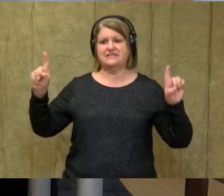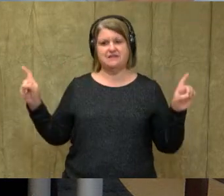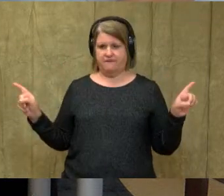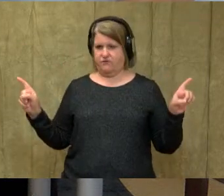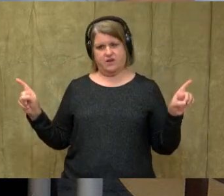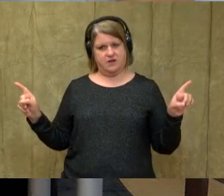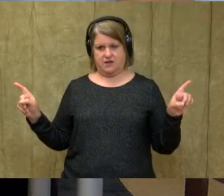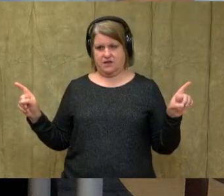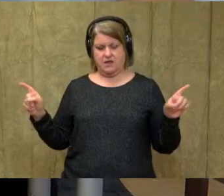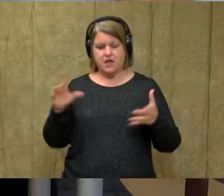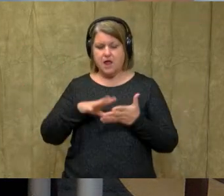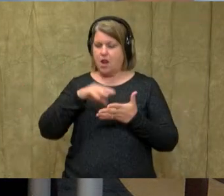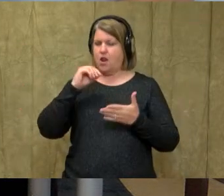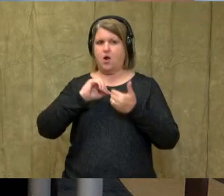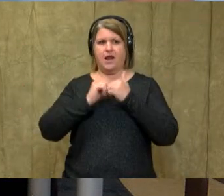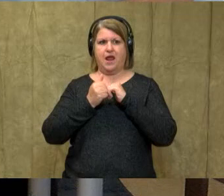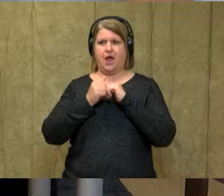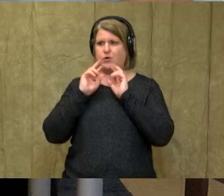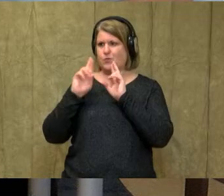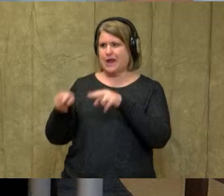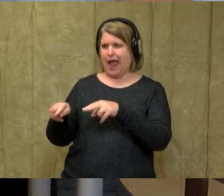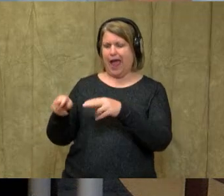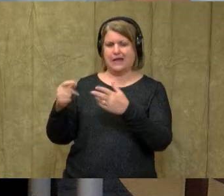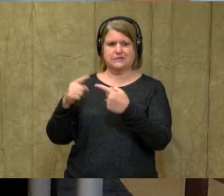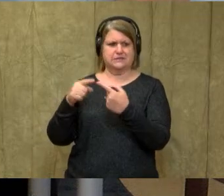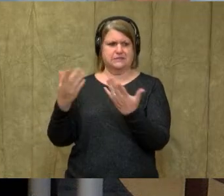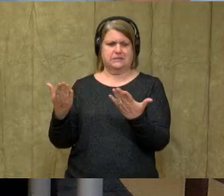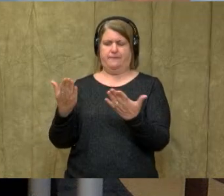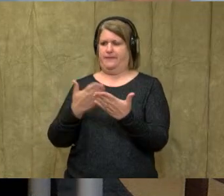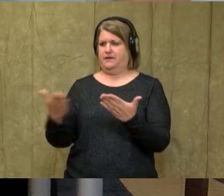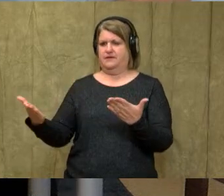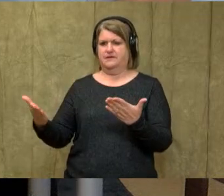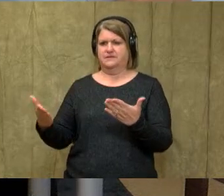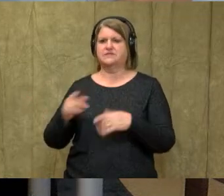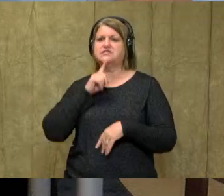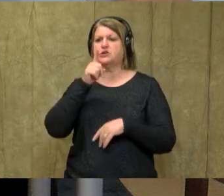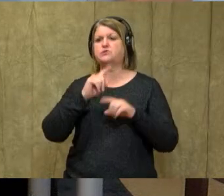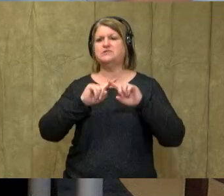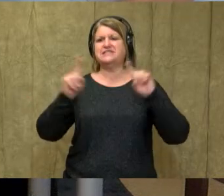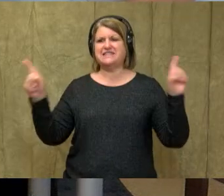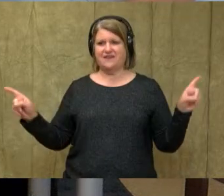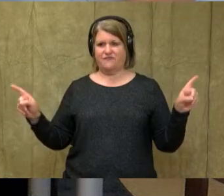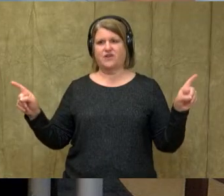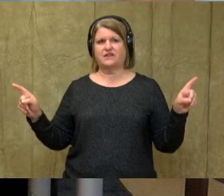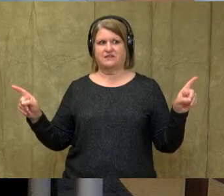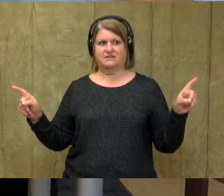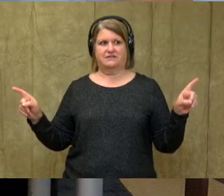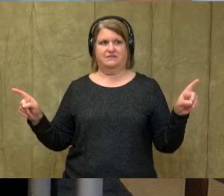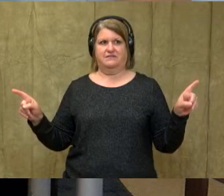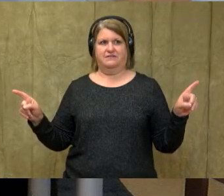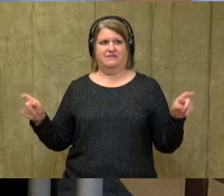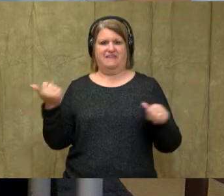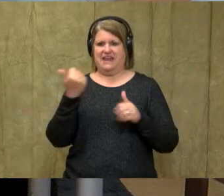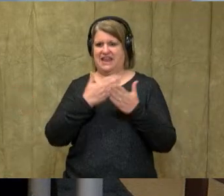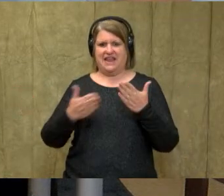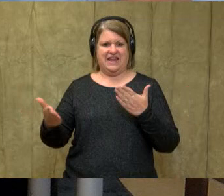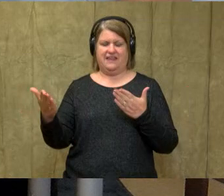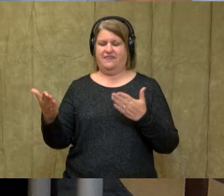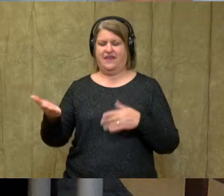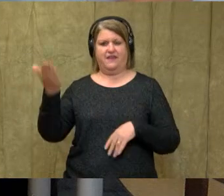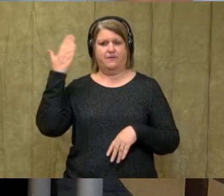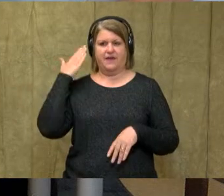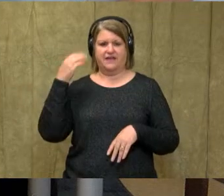of learning how to react to something so different outside of anything we've ever had to deal with. I mean, we've